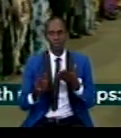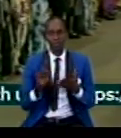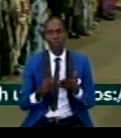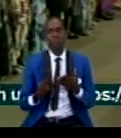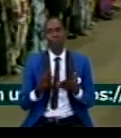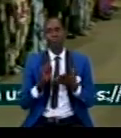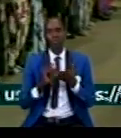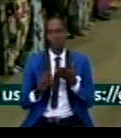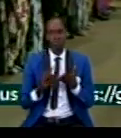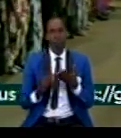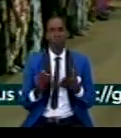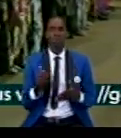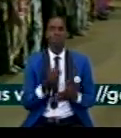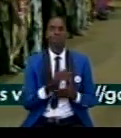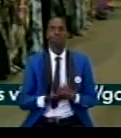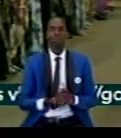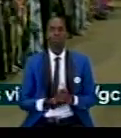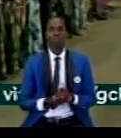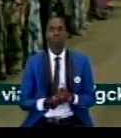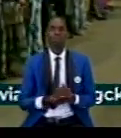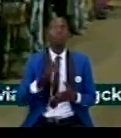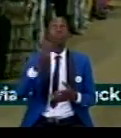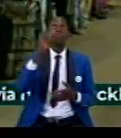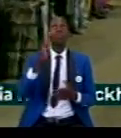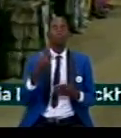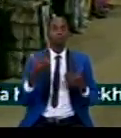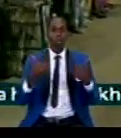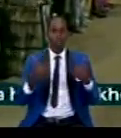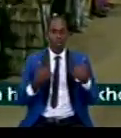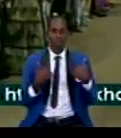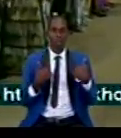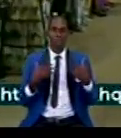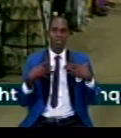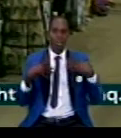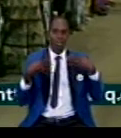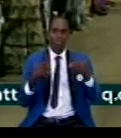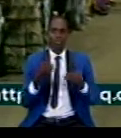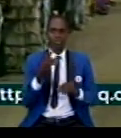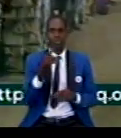healed you. Put your hands together there.